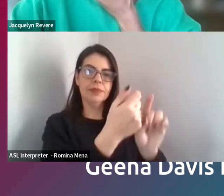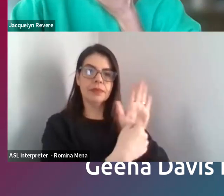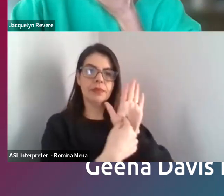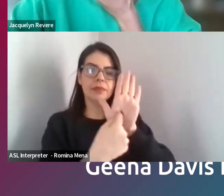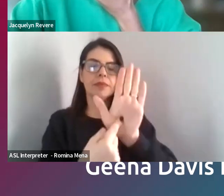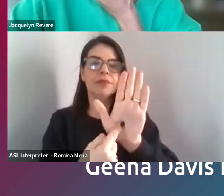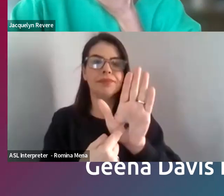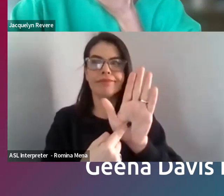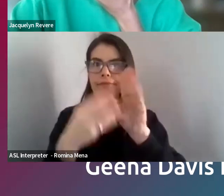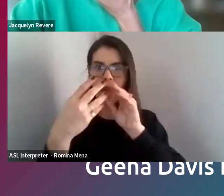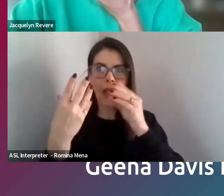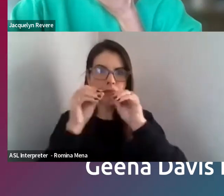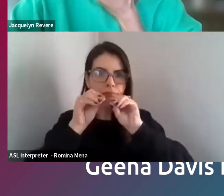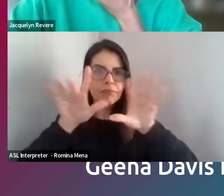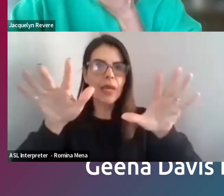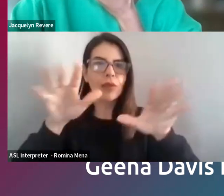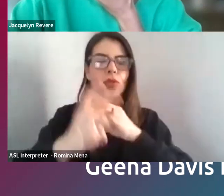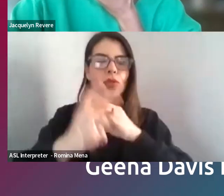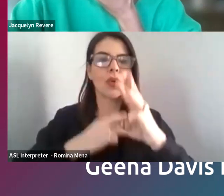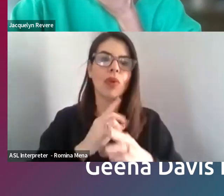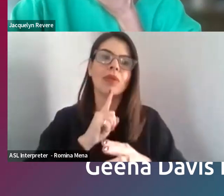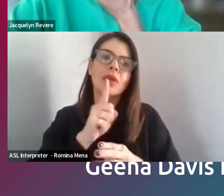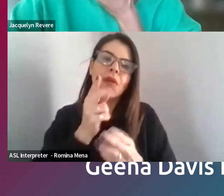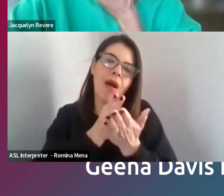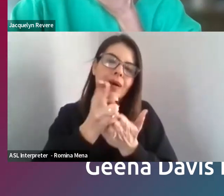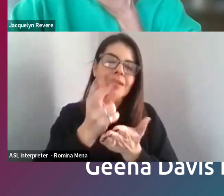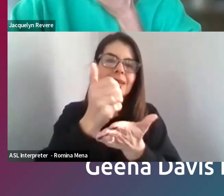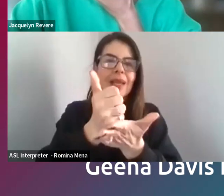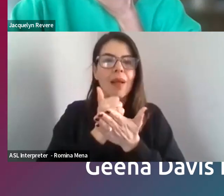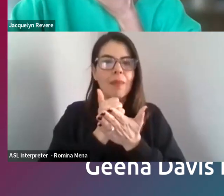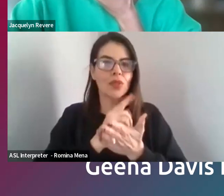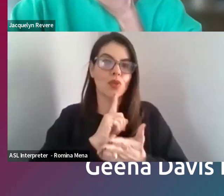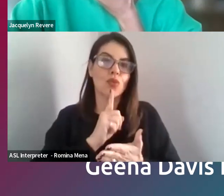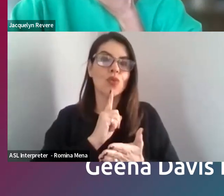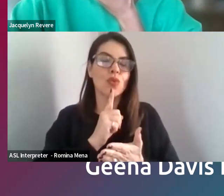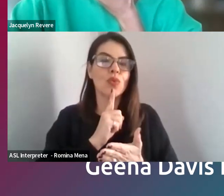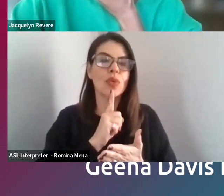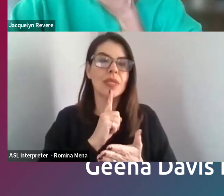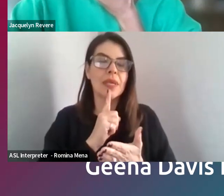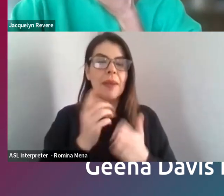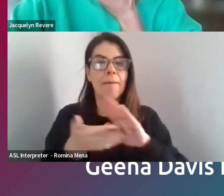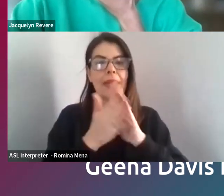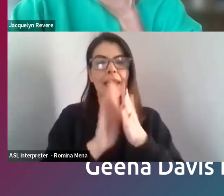out into the world and honestly help us to, you know, what ultimately we ended up being